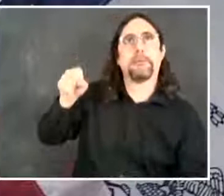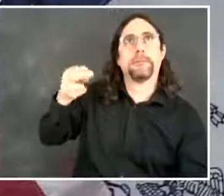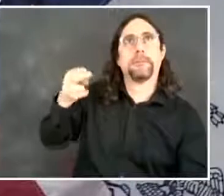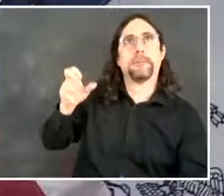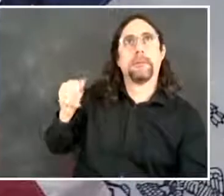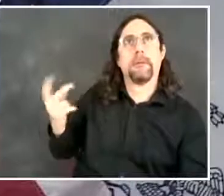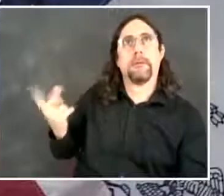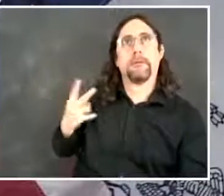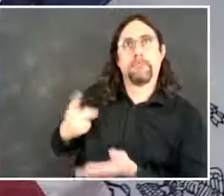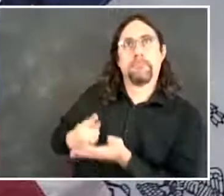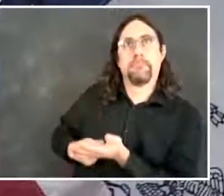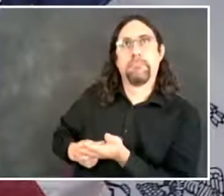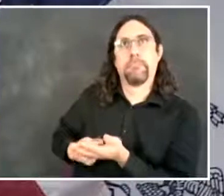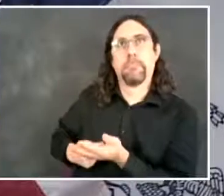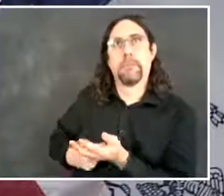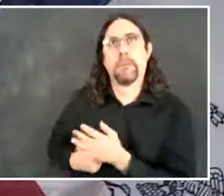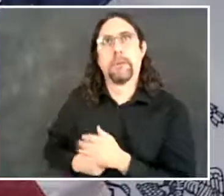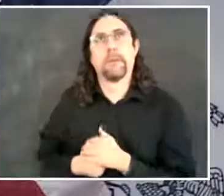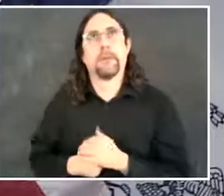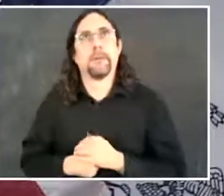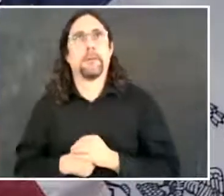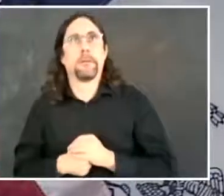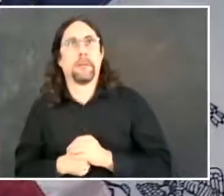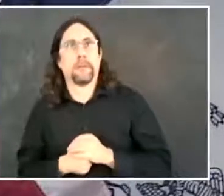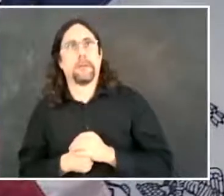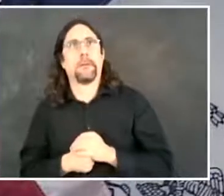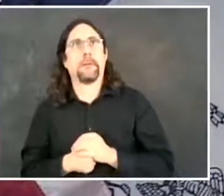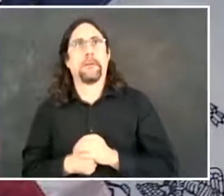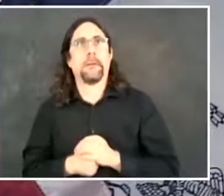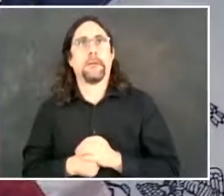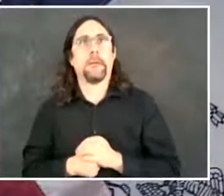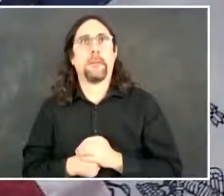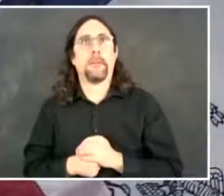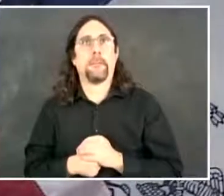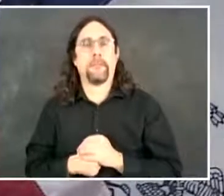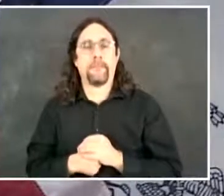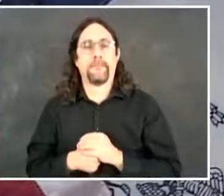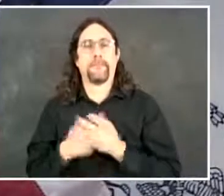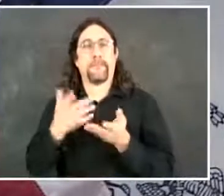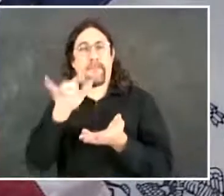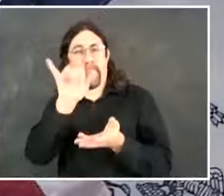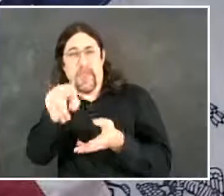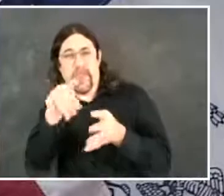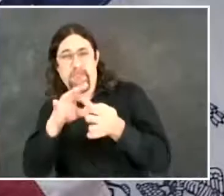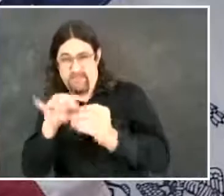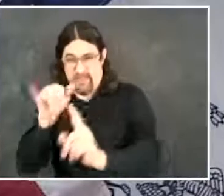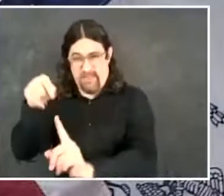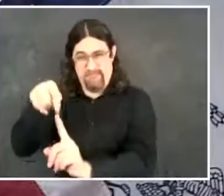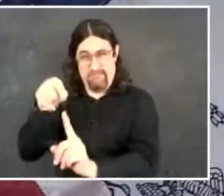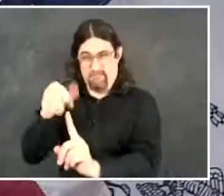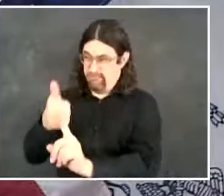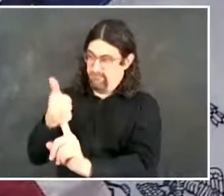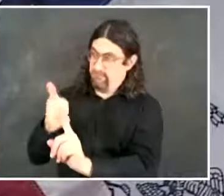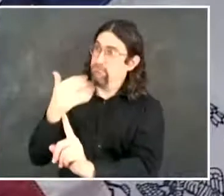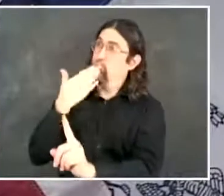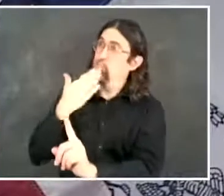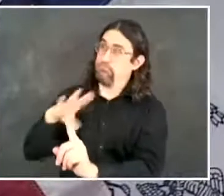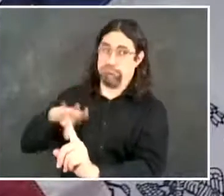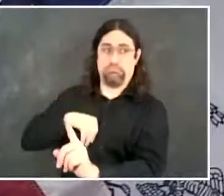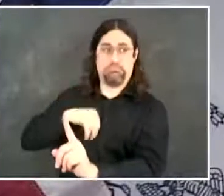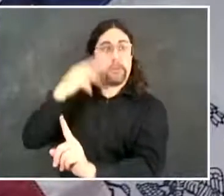Jewish community leaders I spoke to said they are spreading this word very aggressively, is don't even think about a gathering during